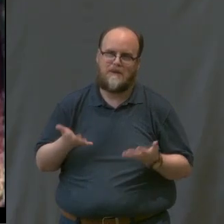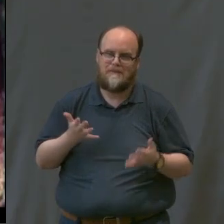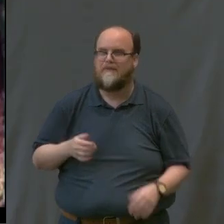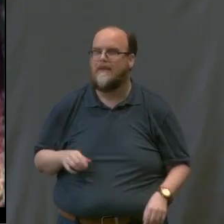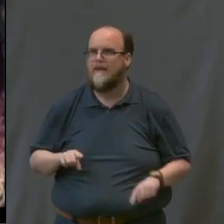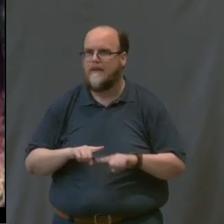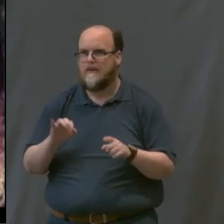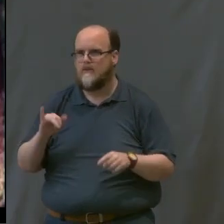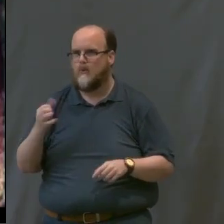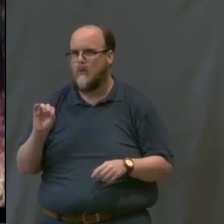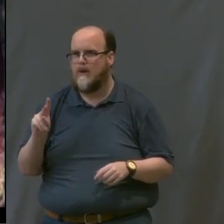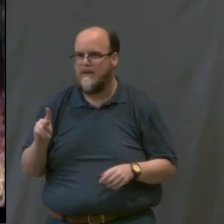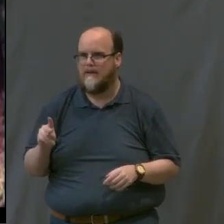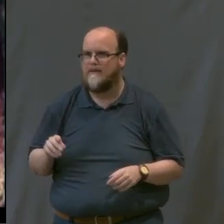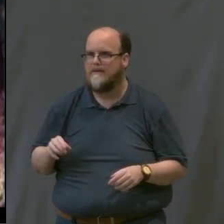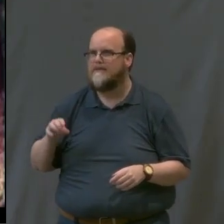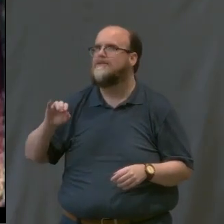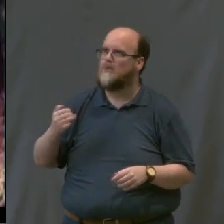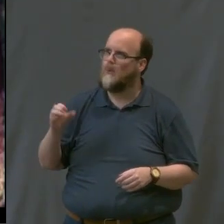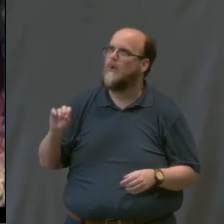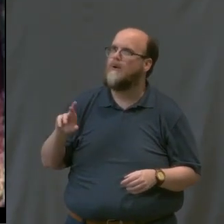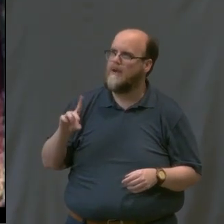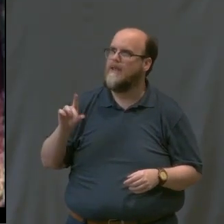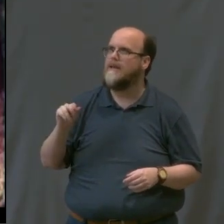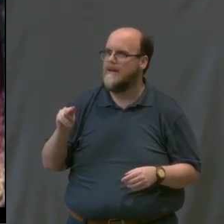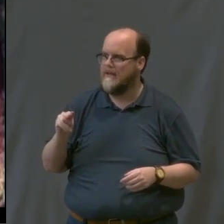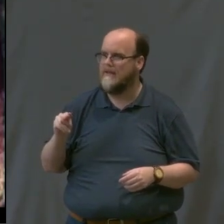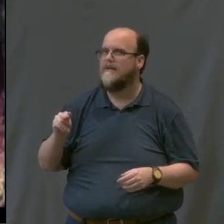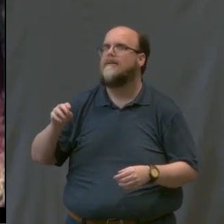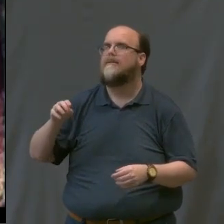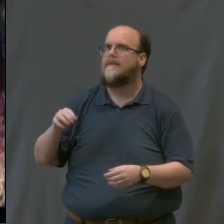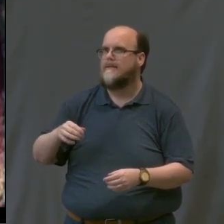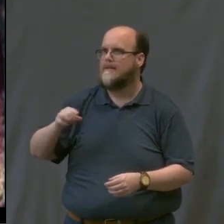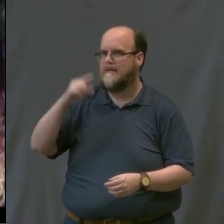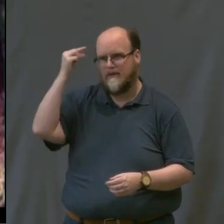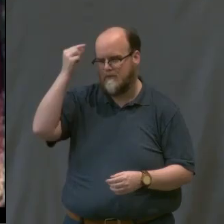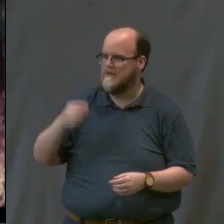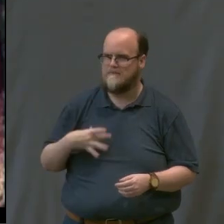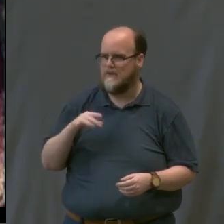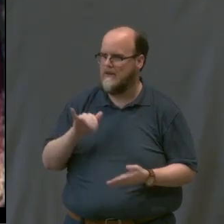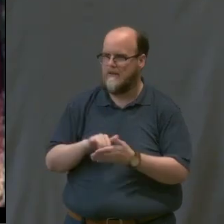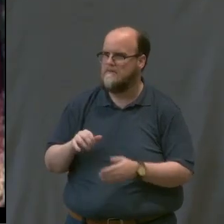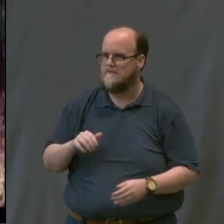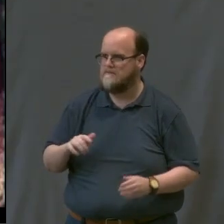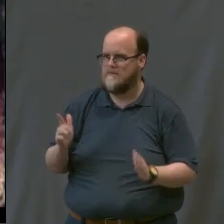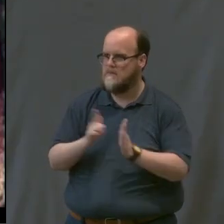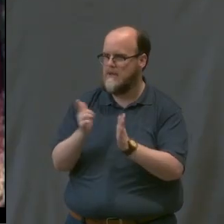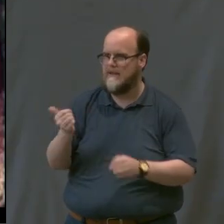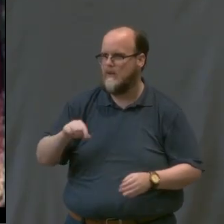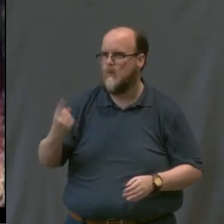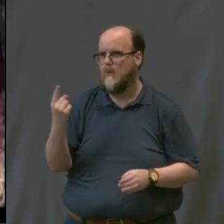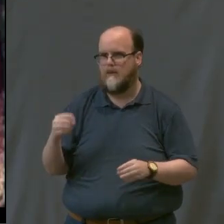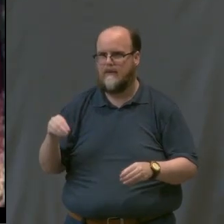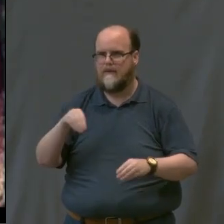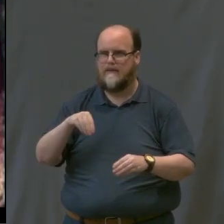But the Jordanian government is not happy with this preacher, and so they're not going to let anybody in